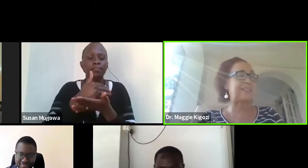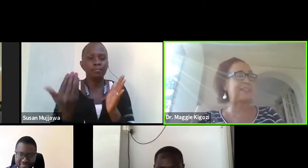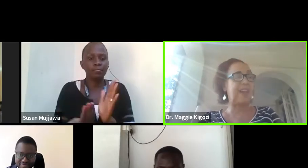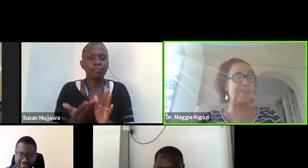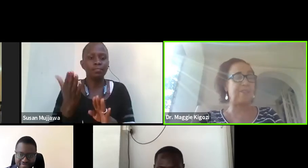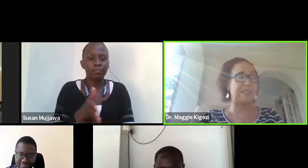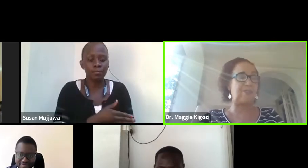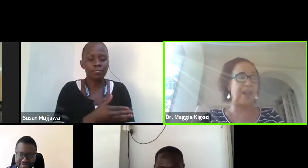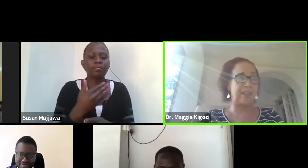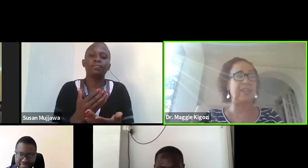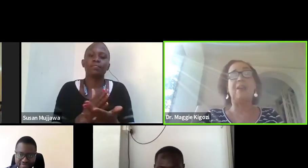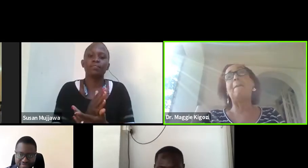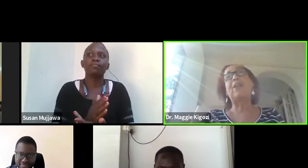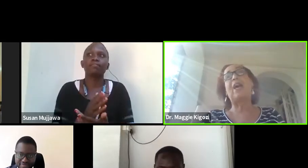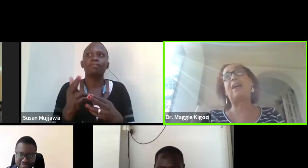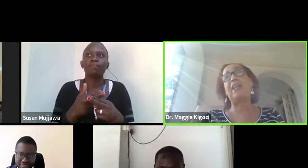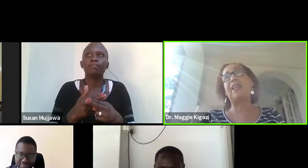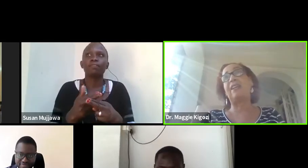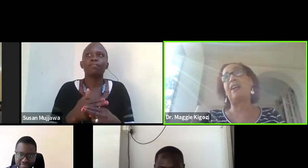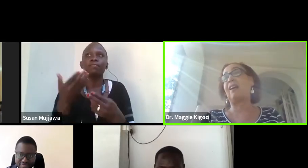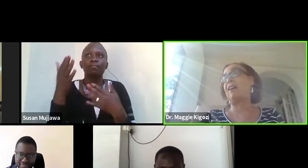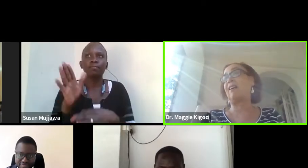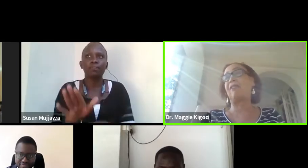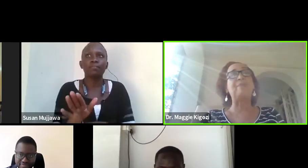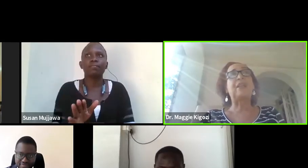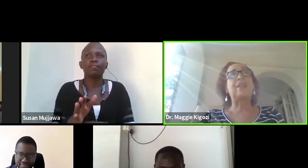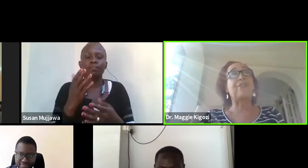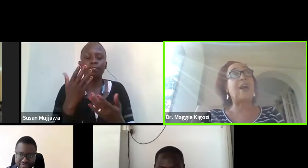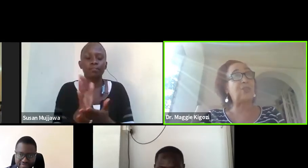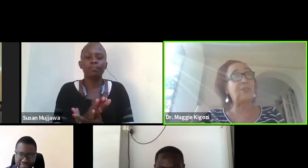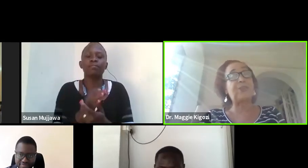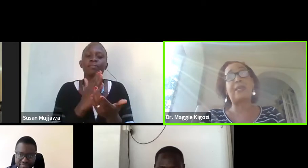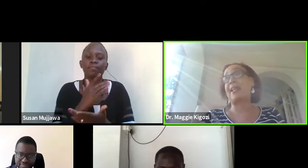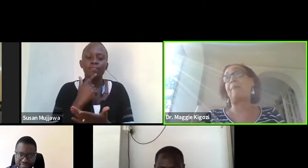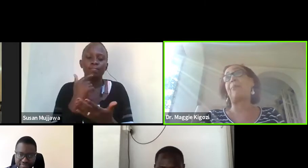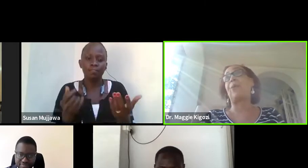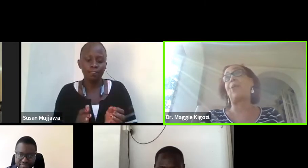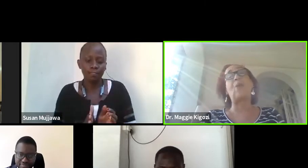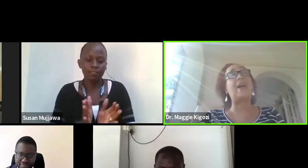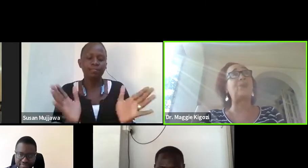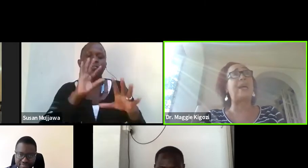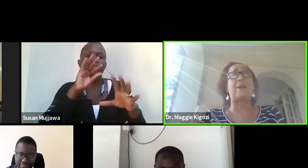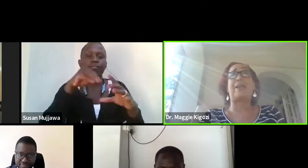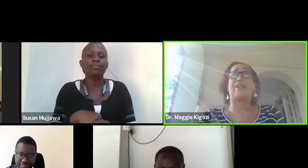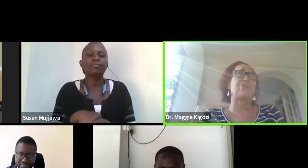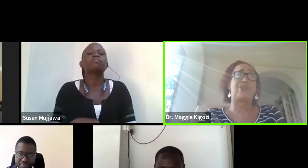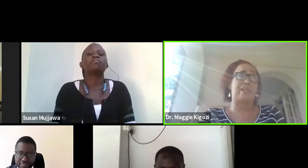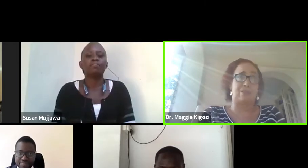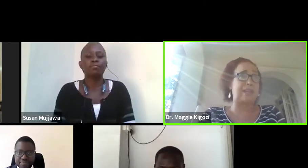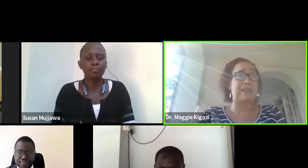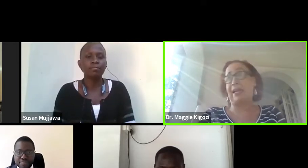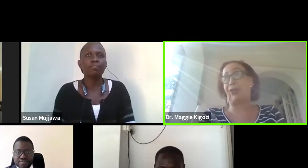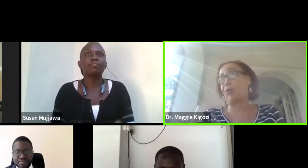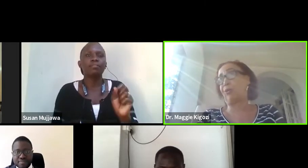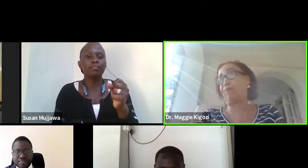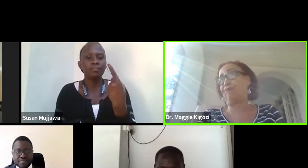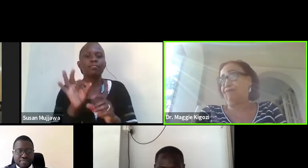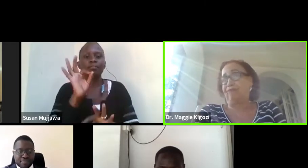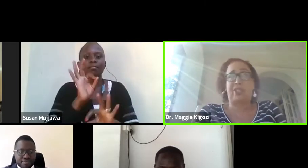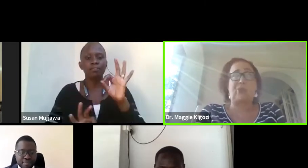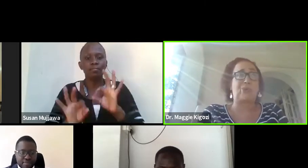at diversifying. In fashion, for example, why would I buy a new dress when there are